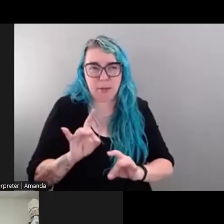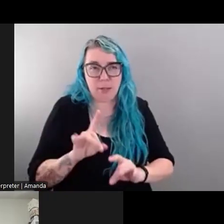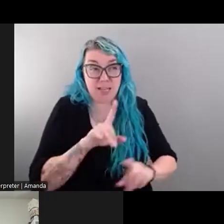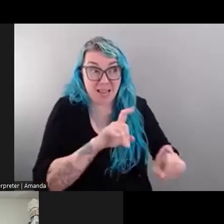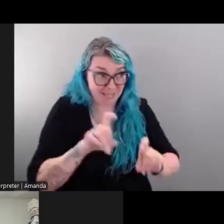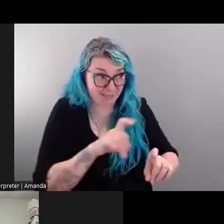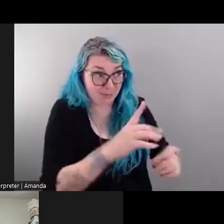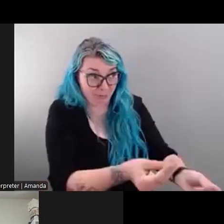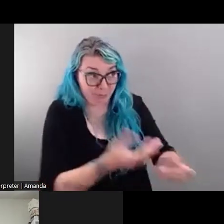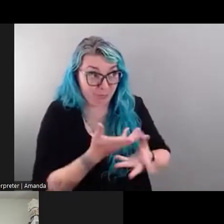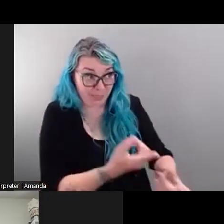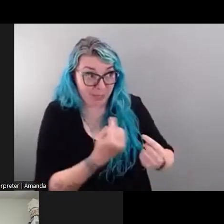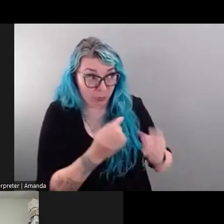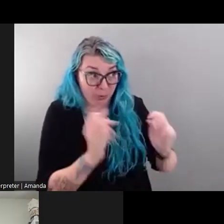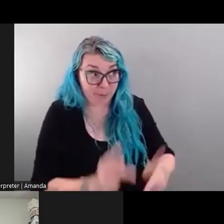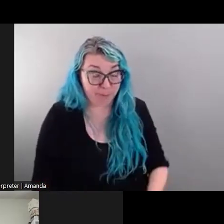All right.